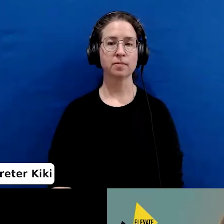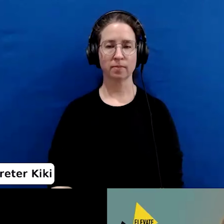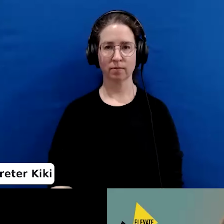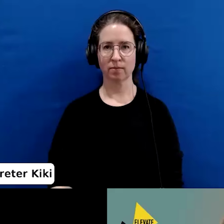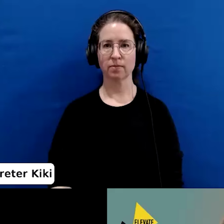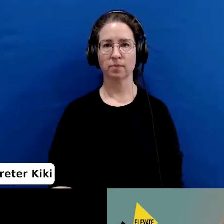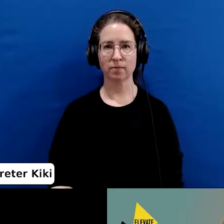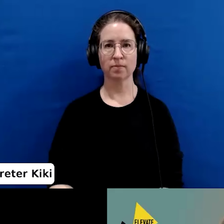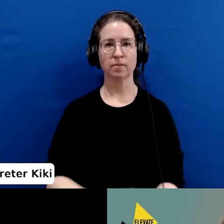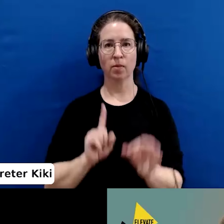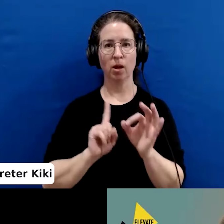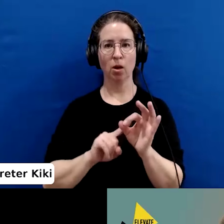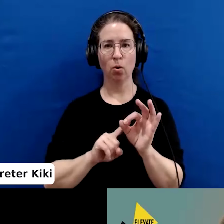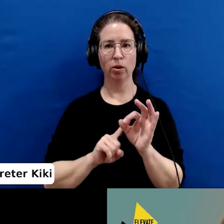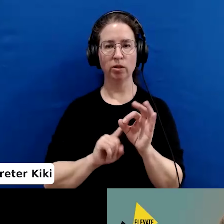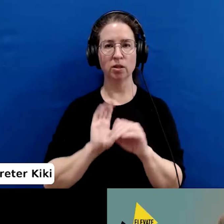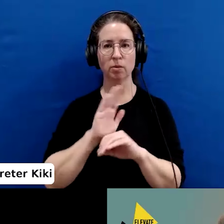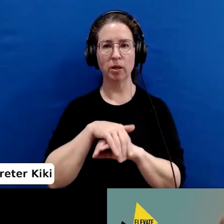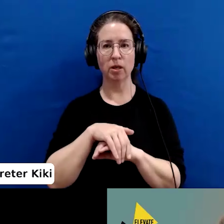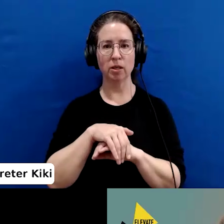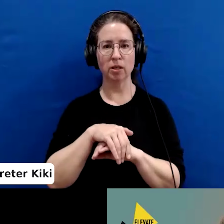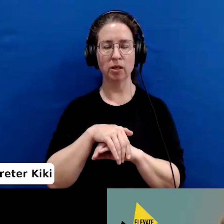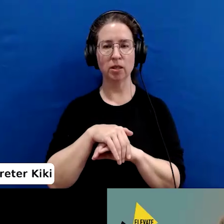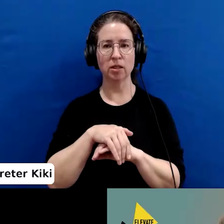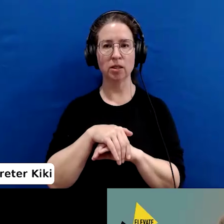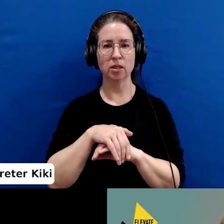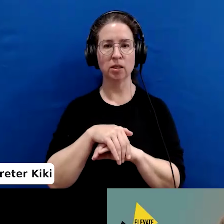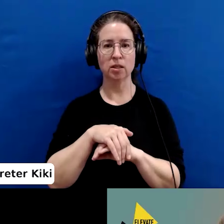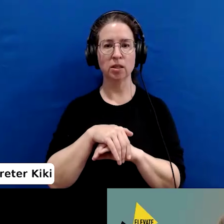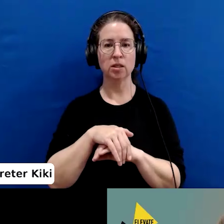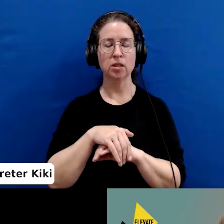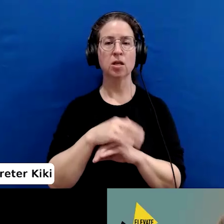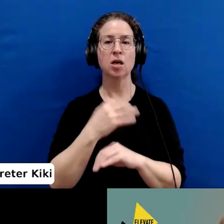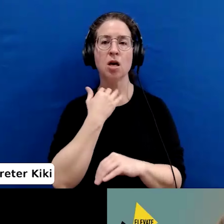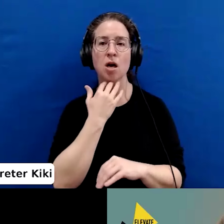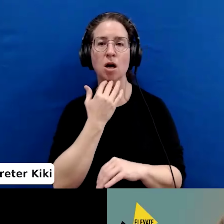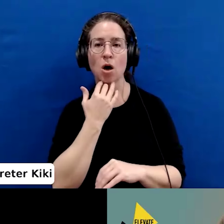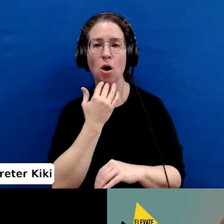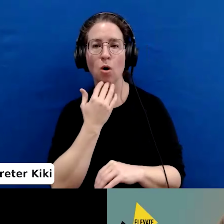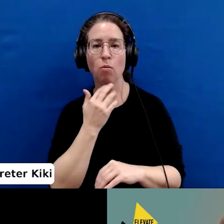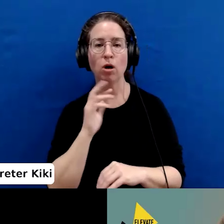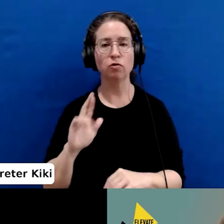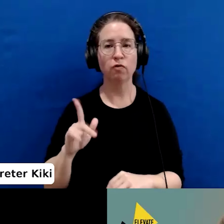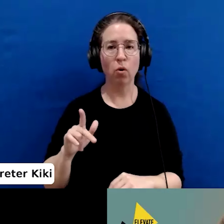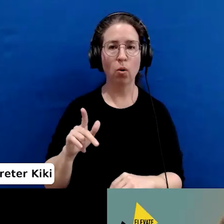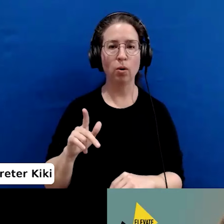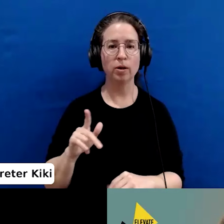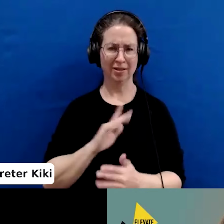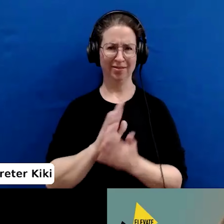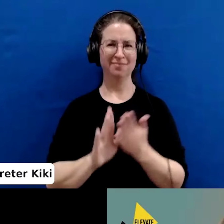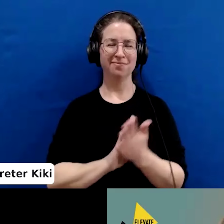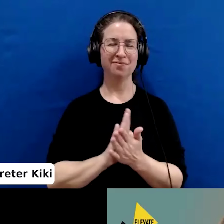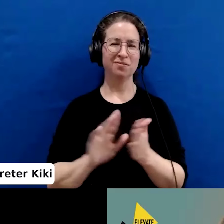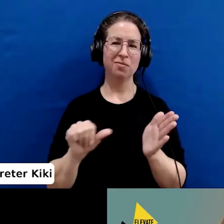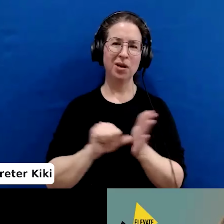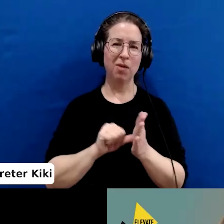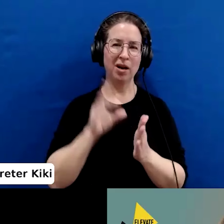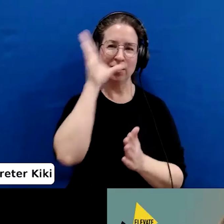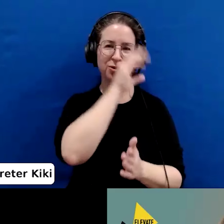There was a question regarding how much is the scholarship for? I'm assuming in terms of financial